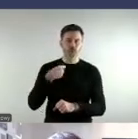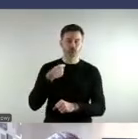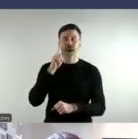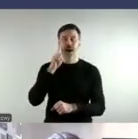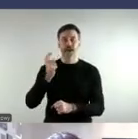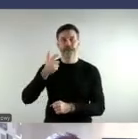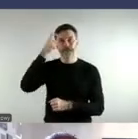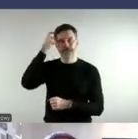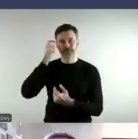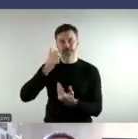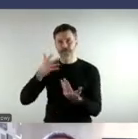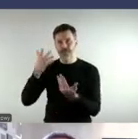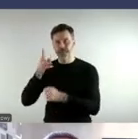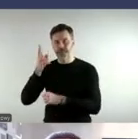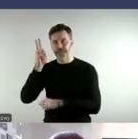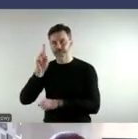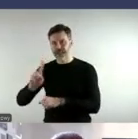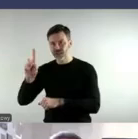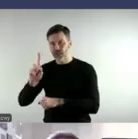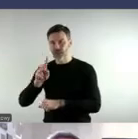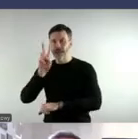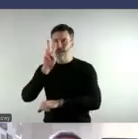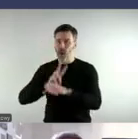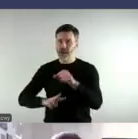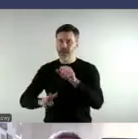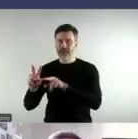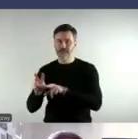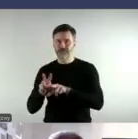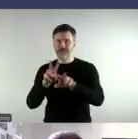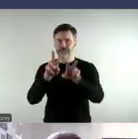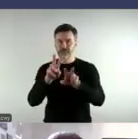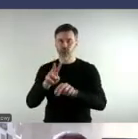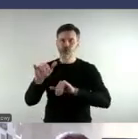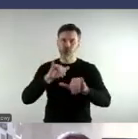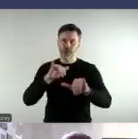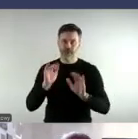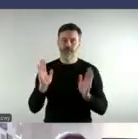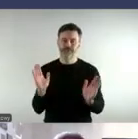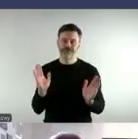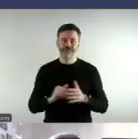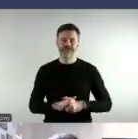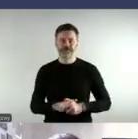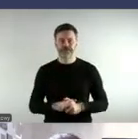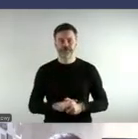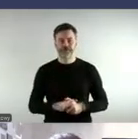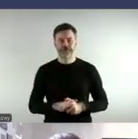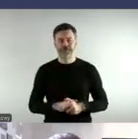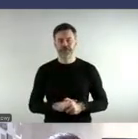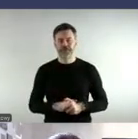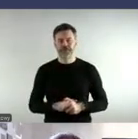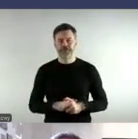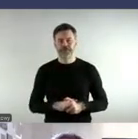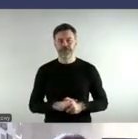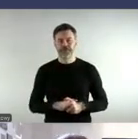on or subordinated to our mayors, because in terms of police, it's vertical. So our chiefs of